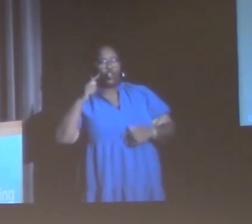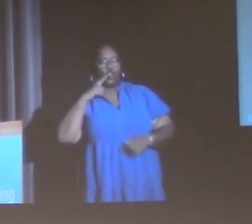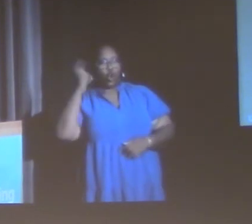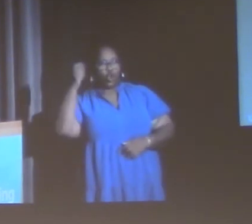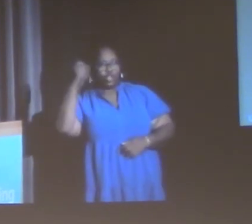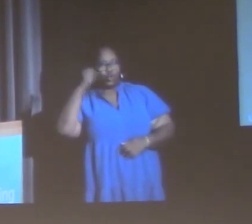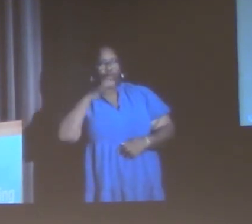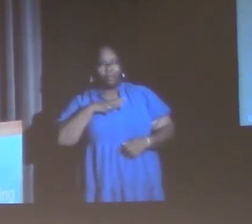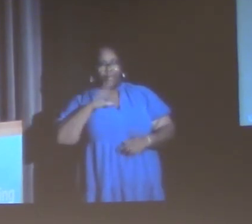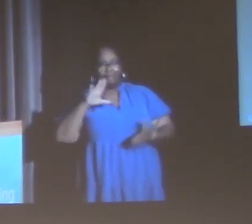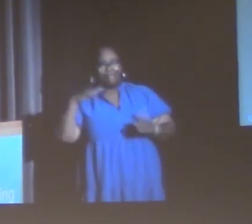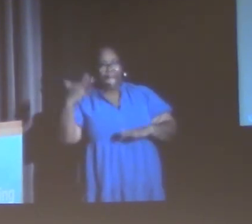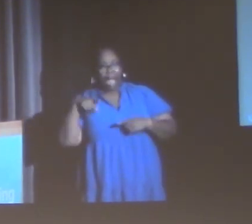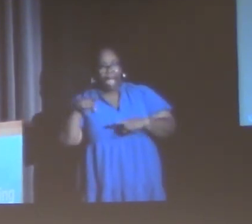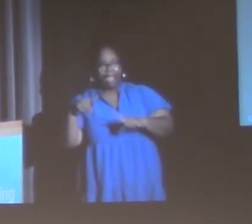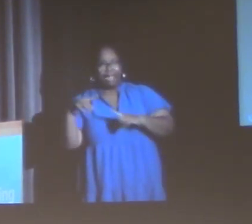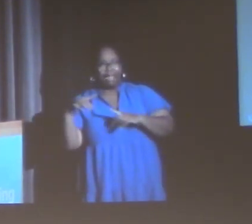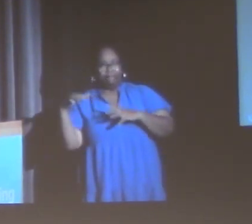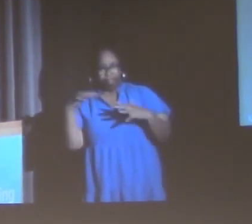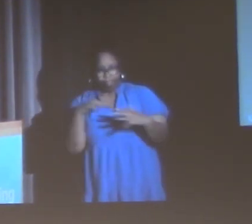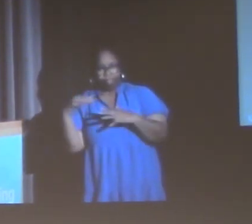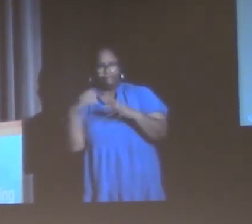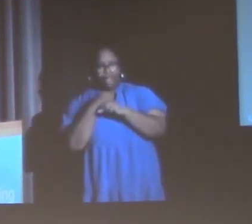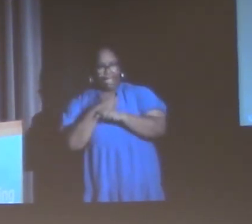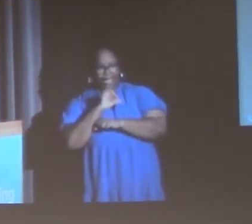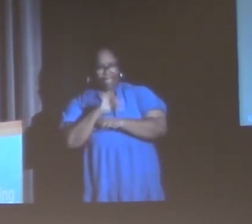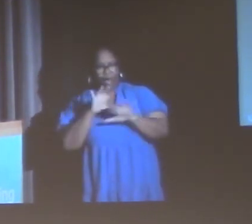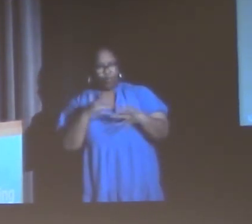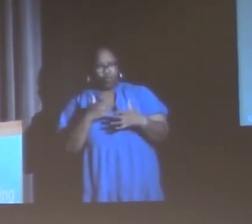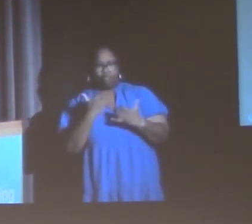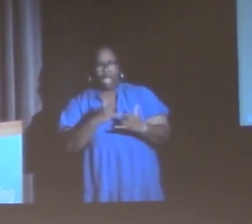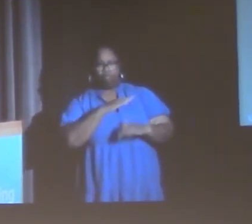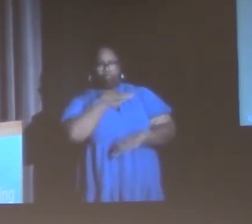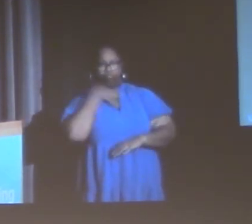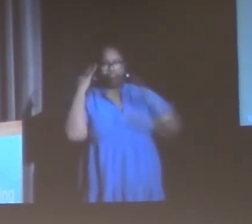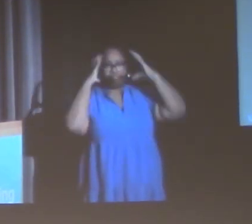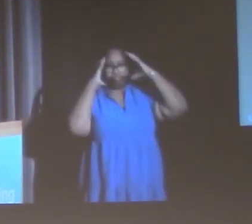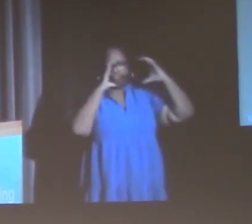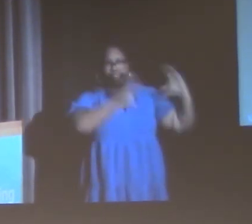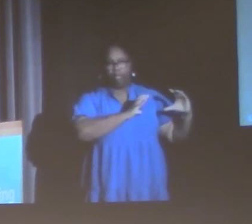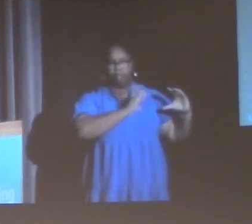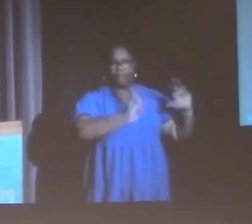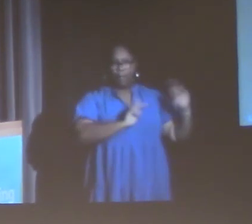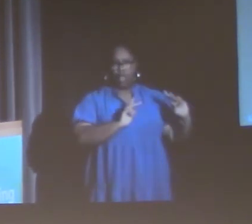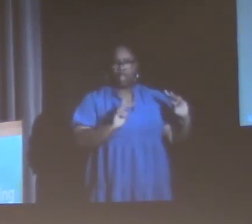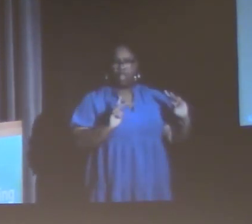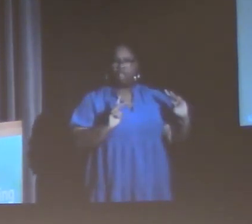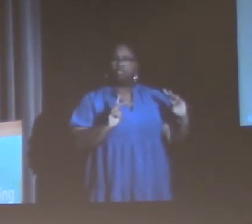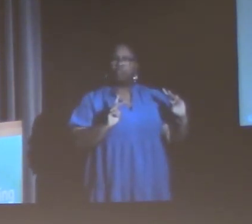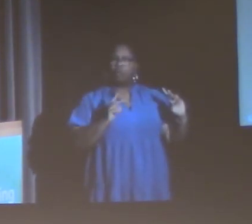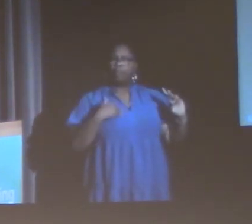fighting this group that was beheading people that we all know. My question is two parts.